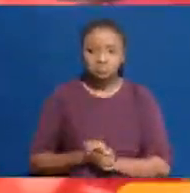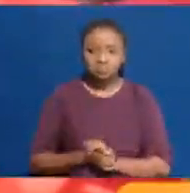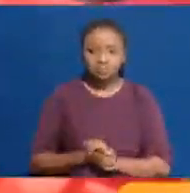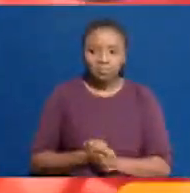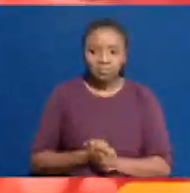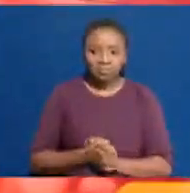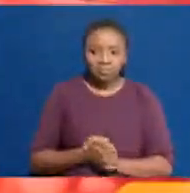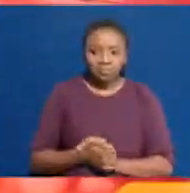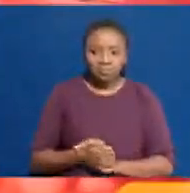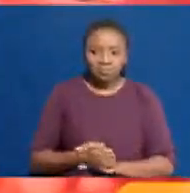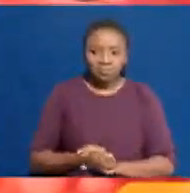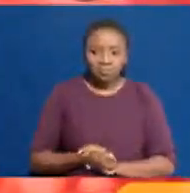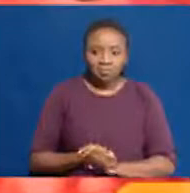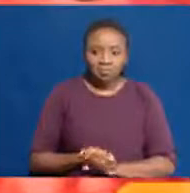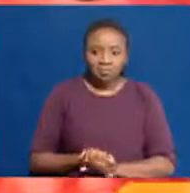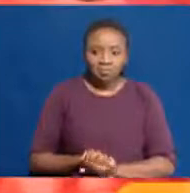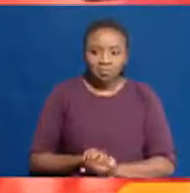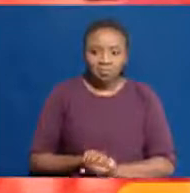church.